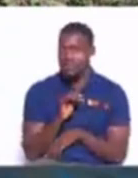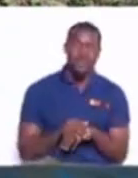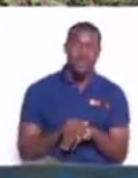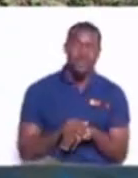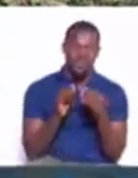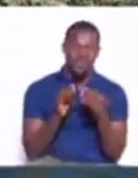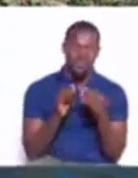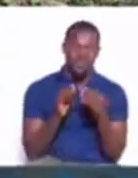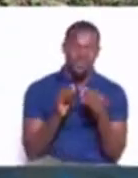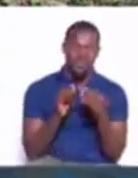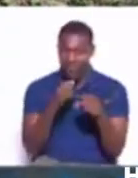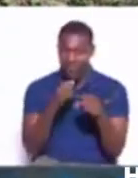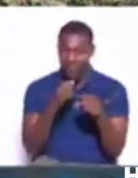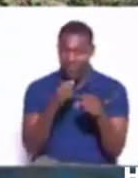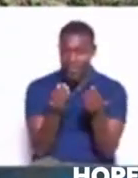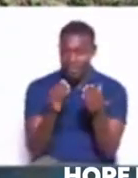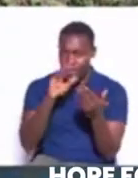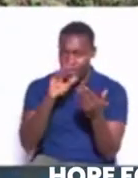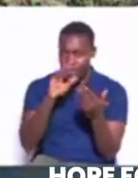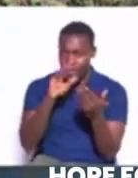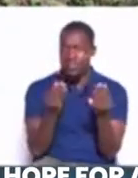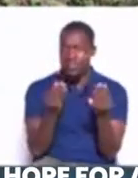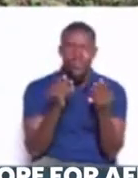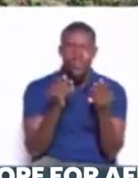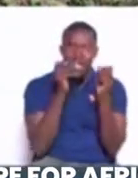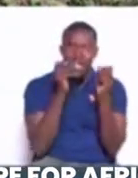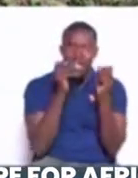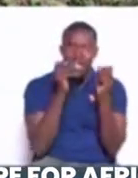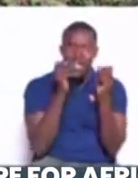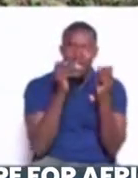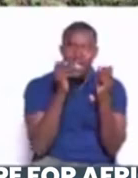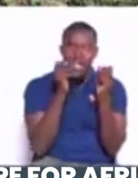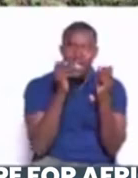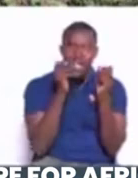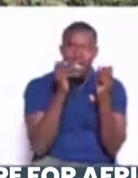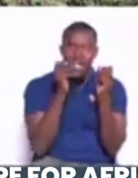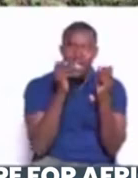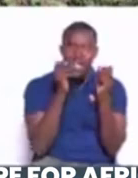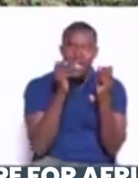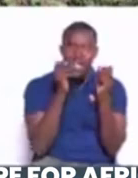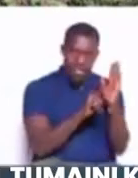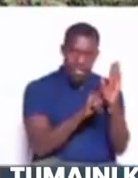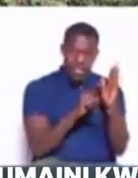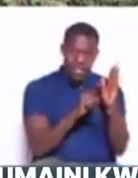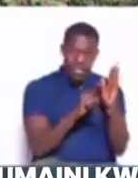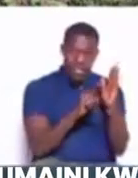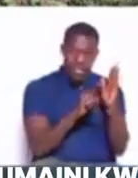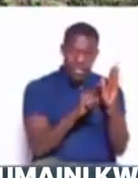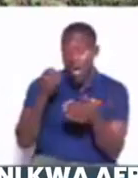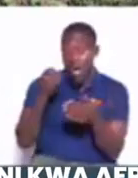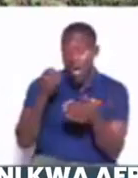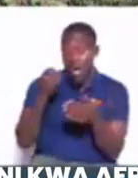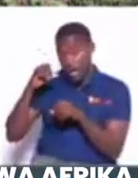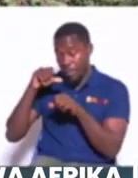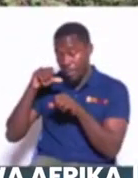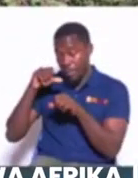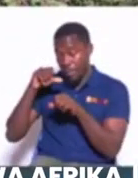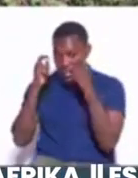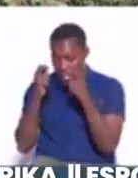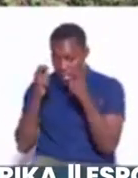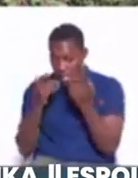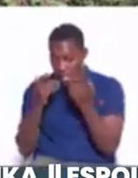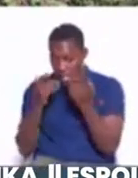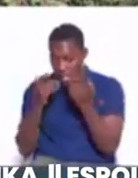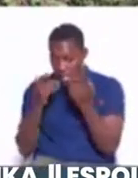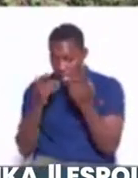If by the law is the knowledge of sin, and if sin is transgression of the law, if there is no law, there is no